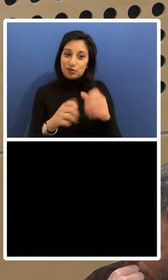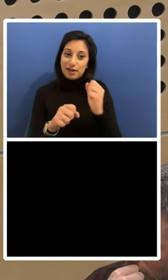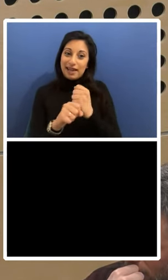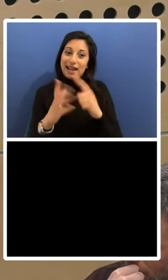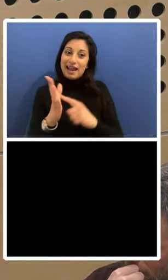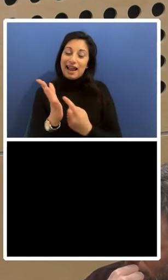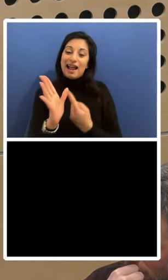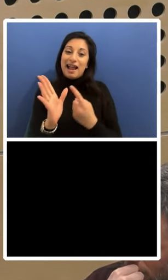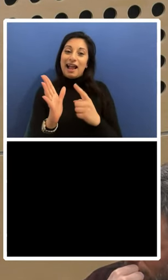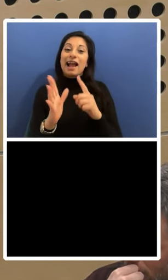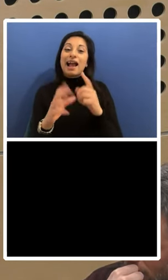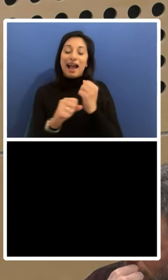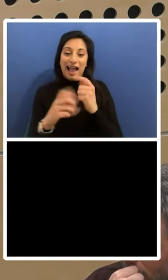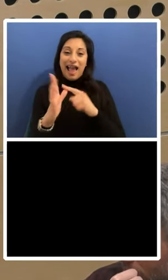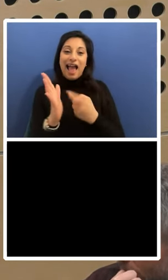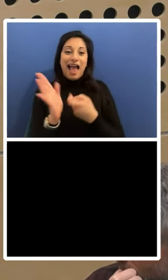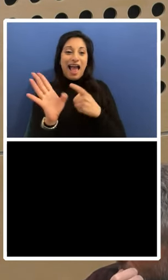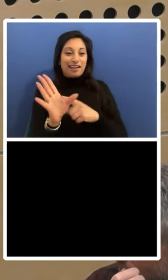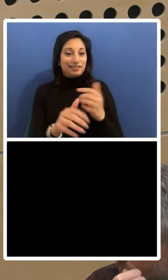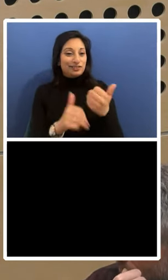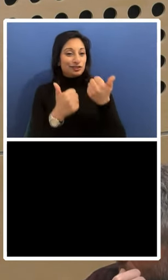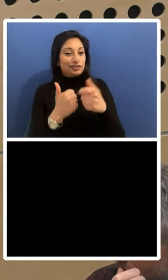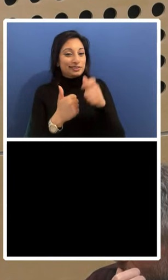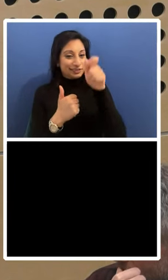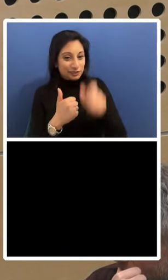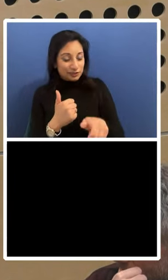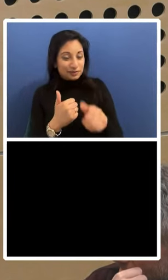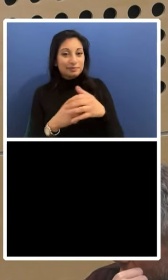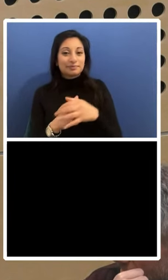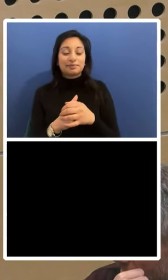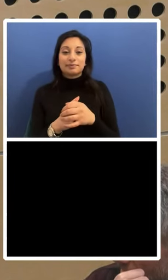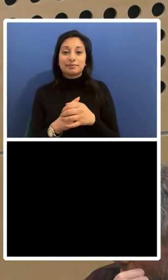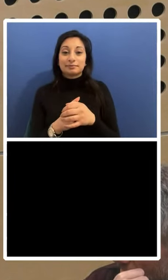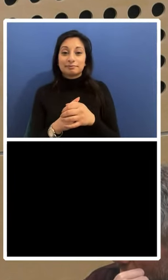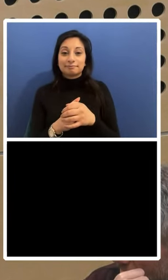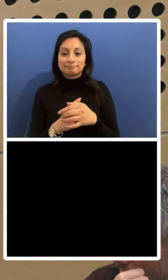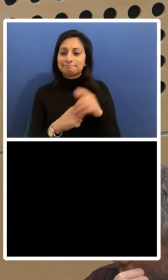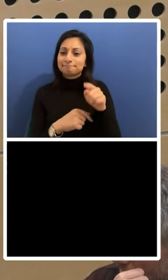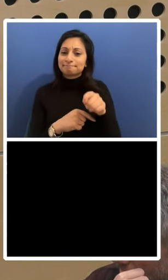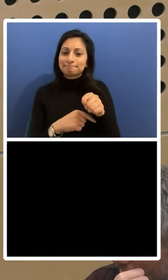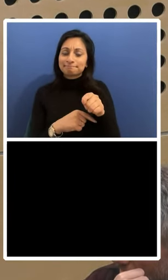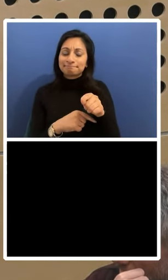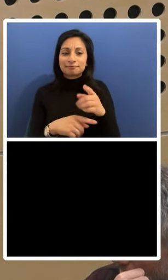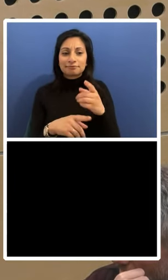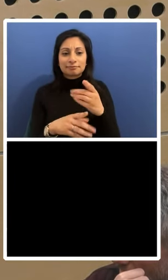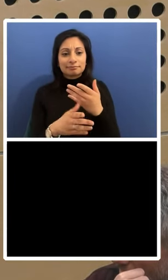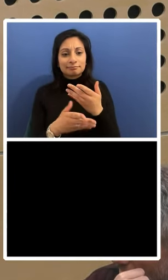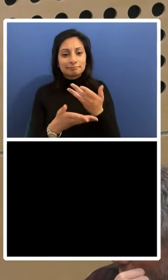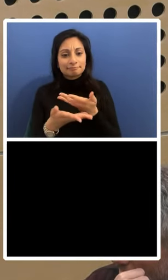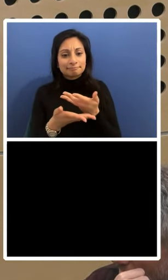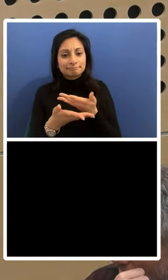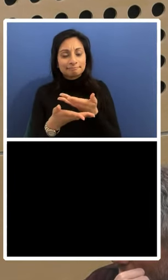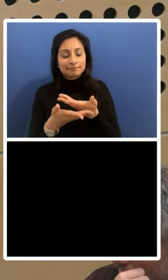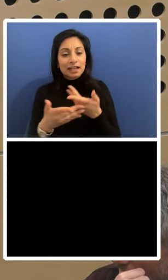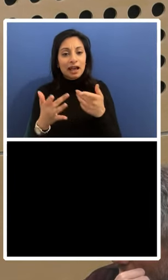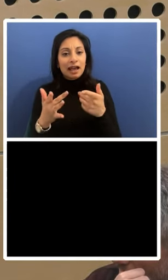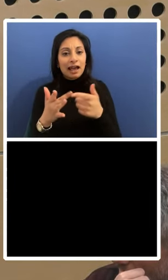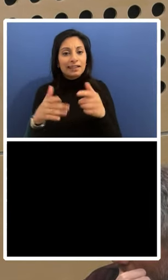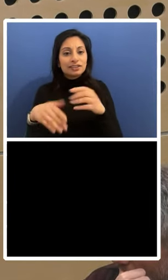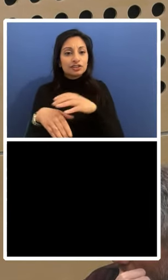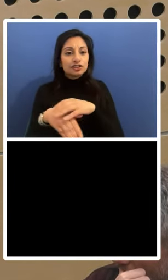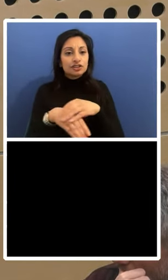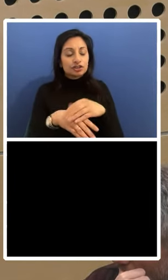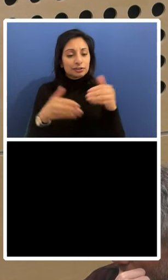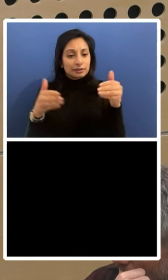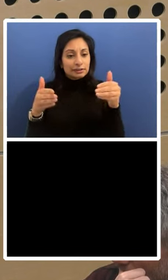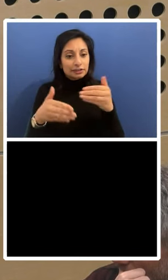question is, you pointed out the obsession with internships. If you were able to offer one piece of advice to our